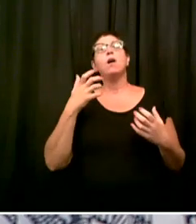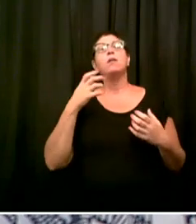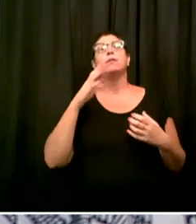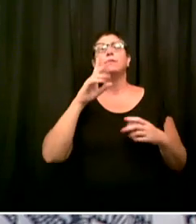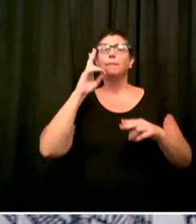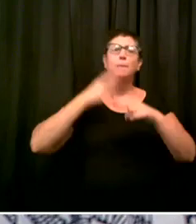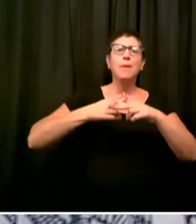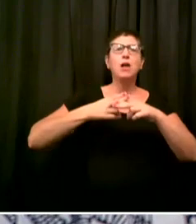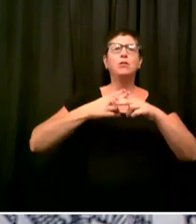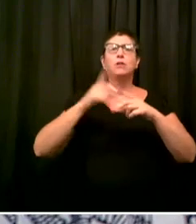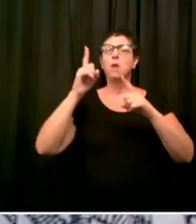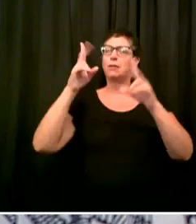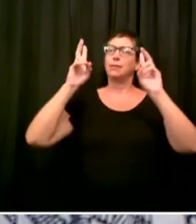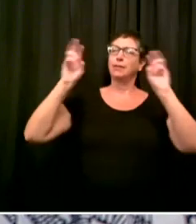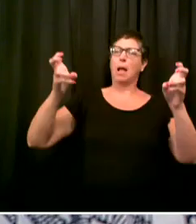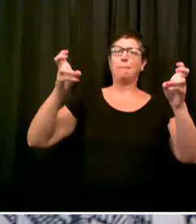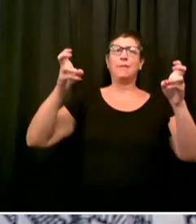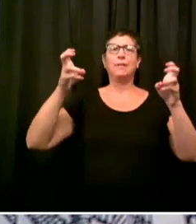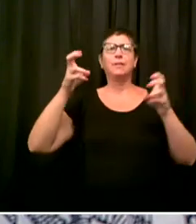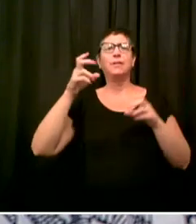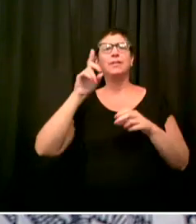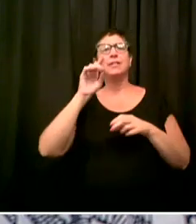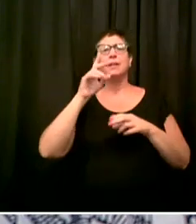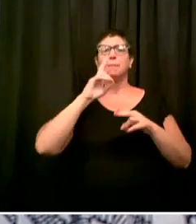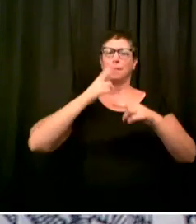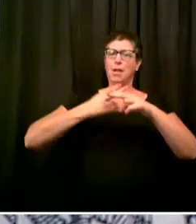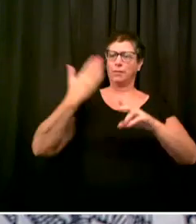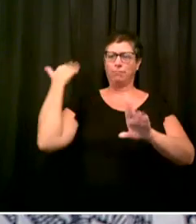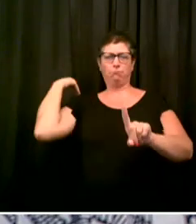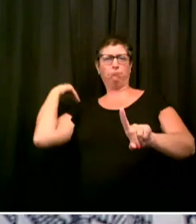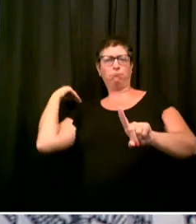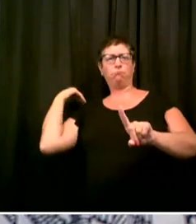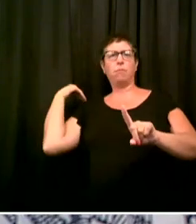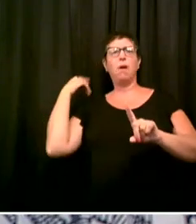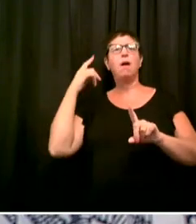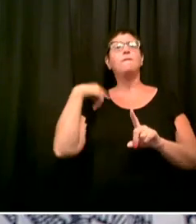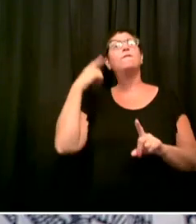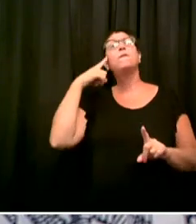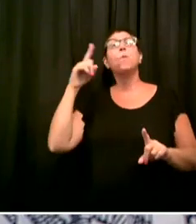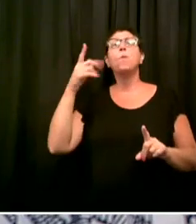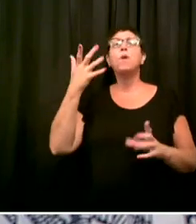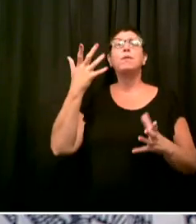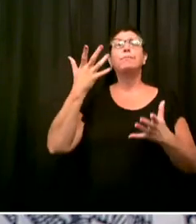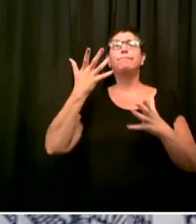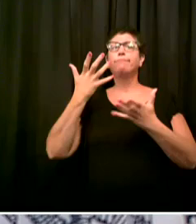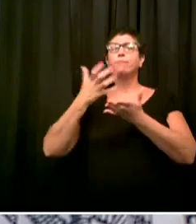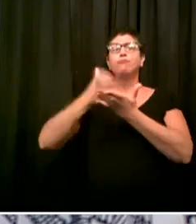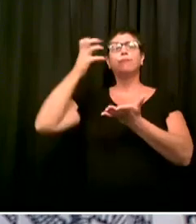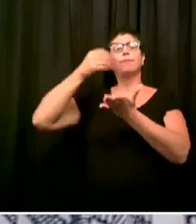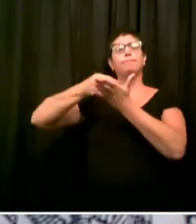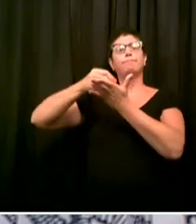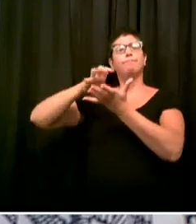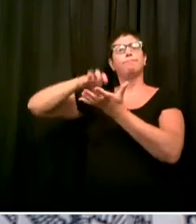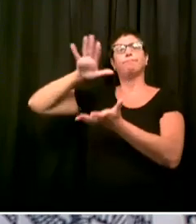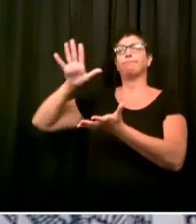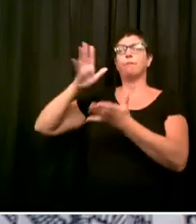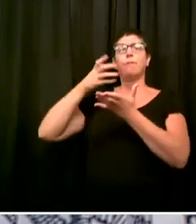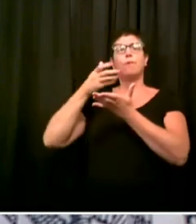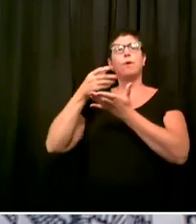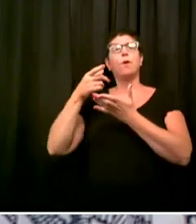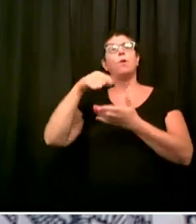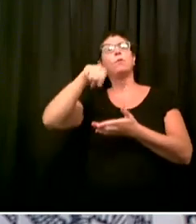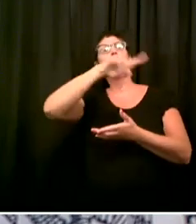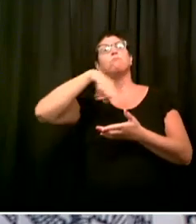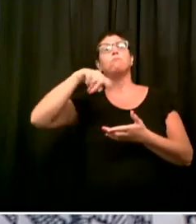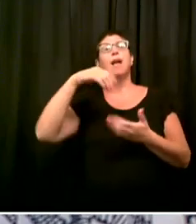of New Yorkers, and specifically upper middle-class New Yorkers, and these a record number of apartment vacancies around the city.